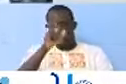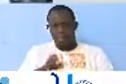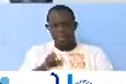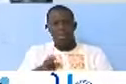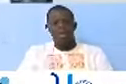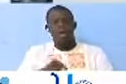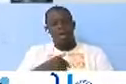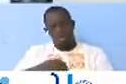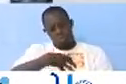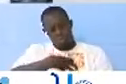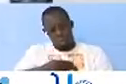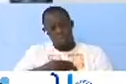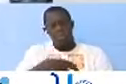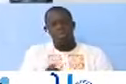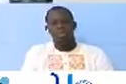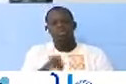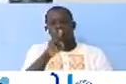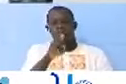there. I want